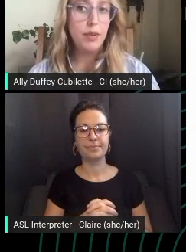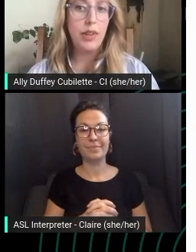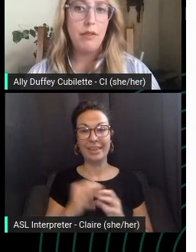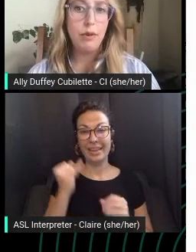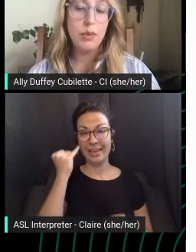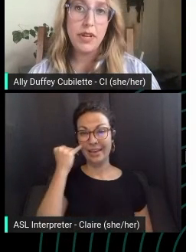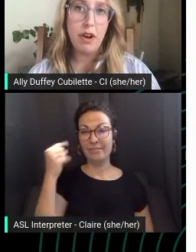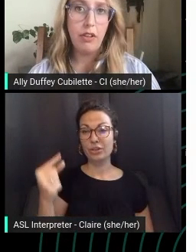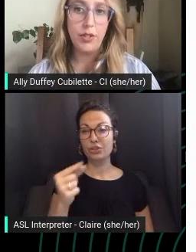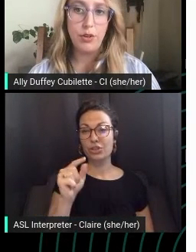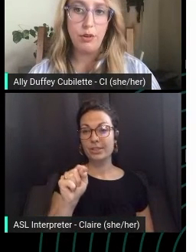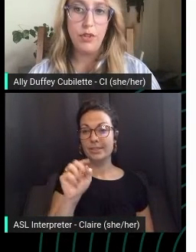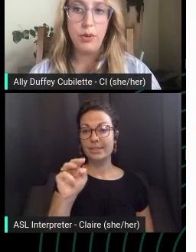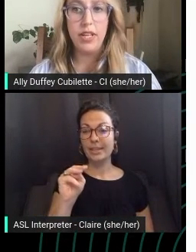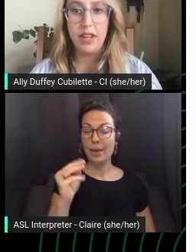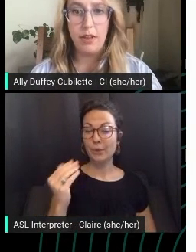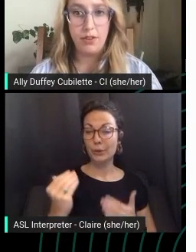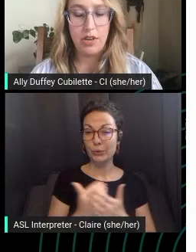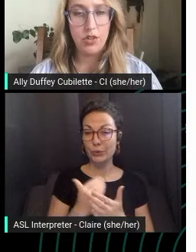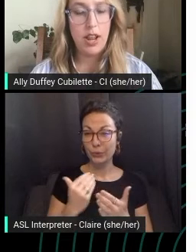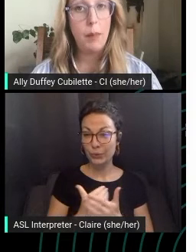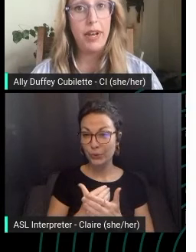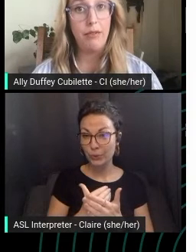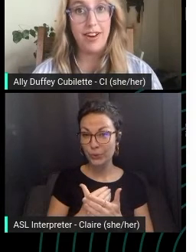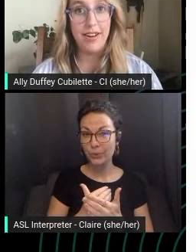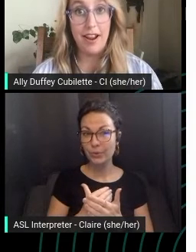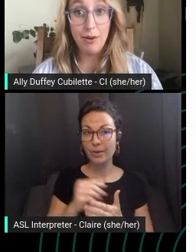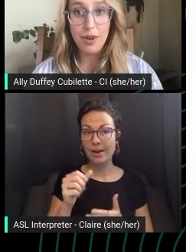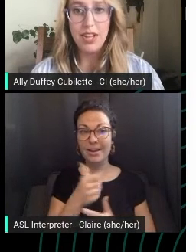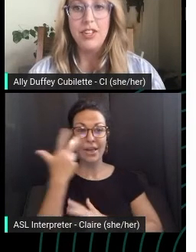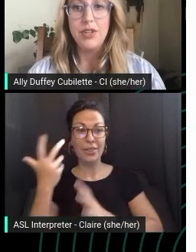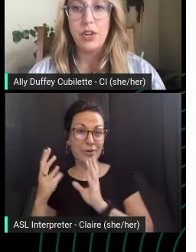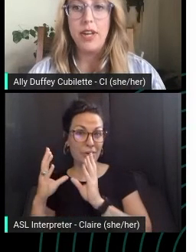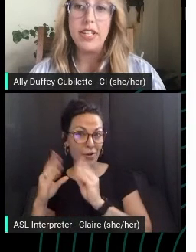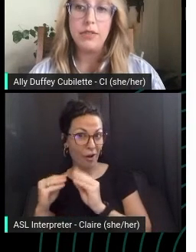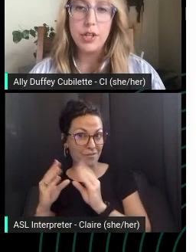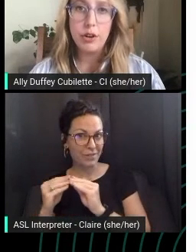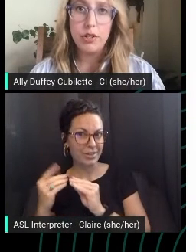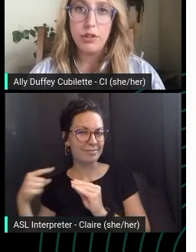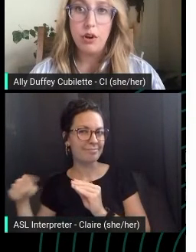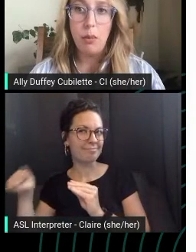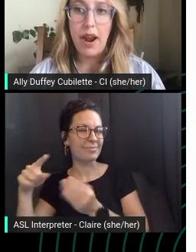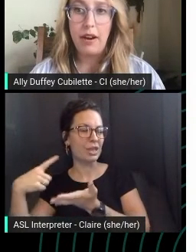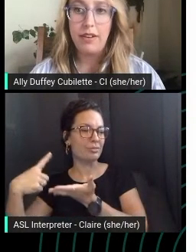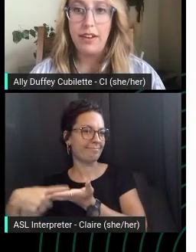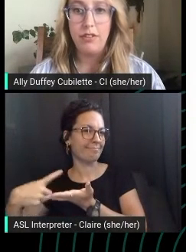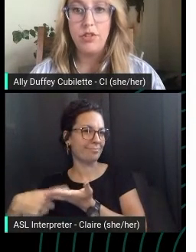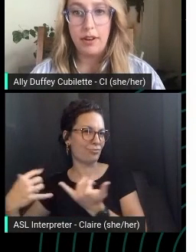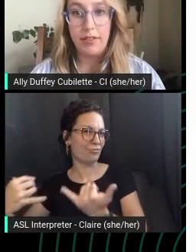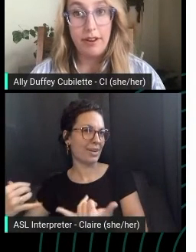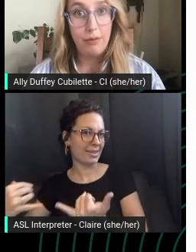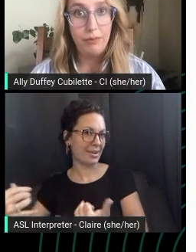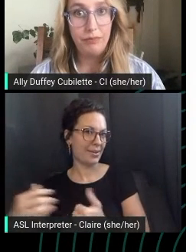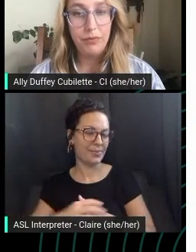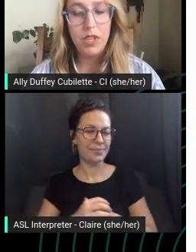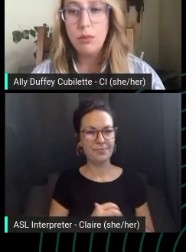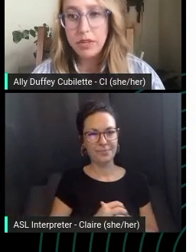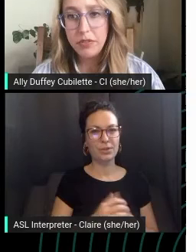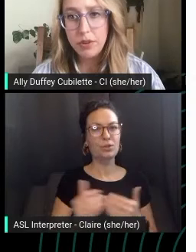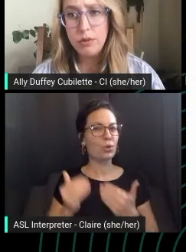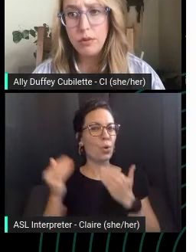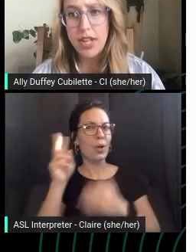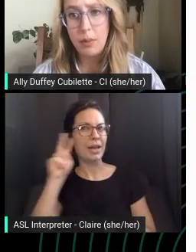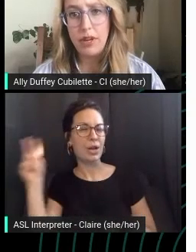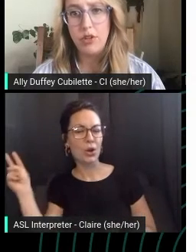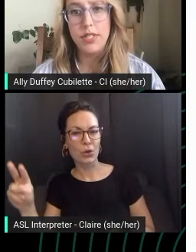that's one of the platforms my colleagues are reviewing in the other session happening right now. So I definitely encourage you to go back and check that out. In